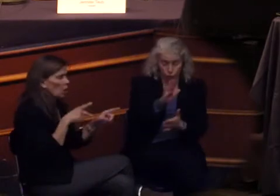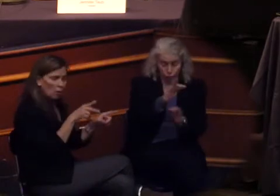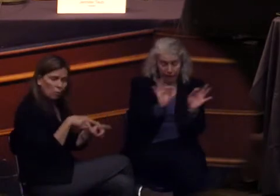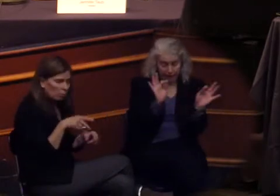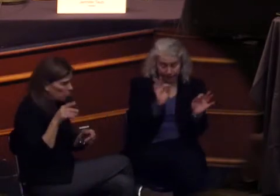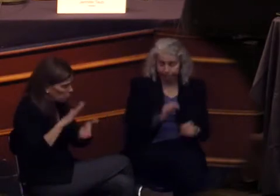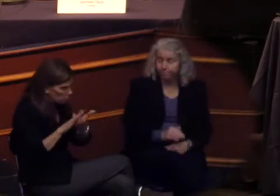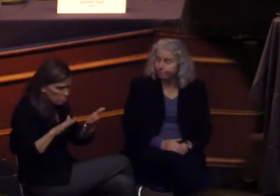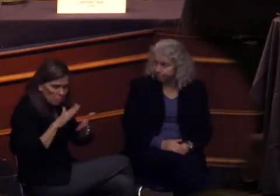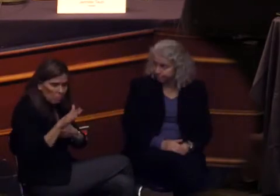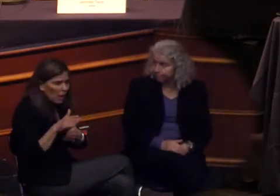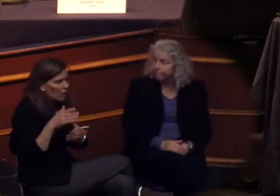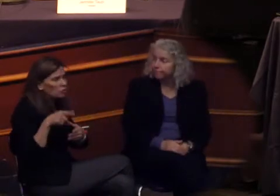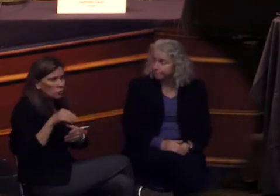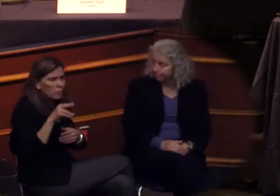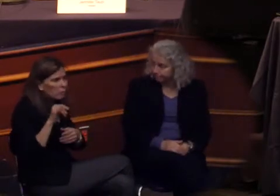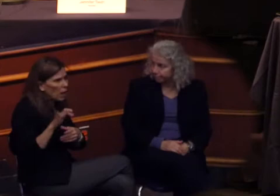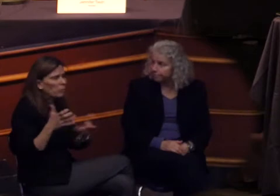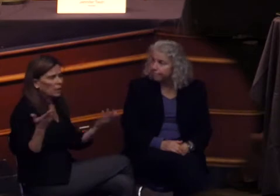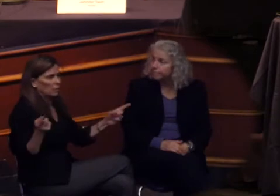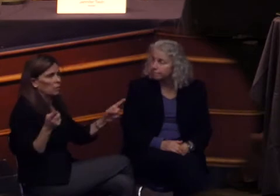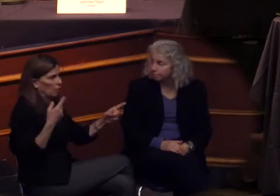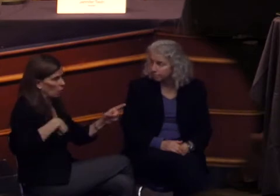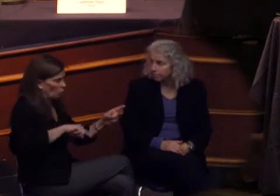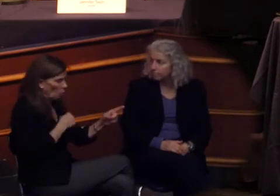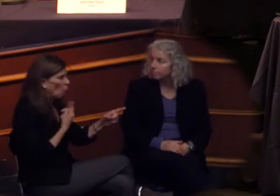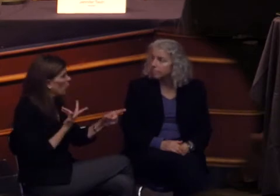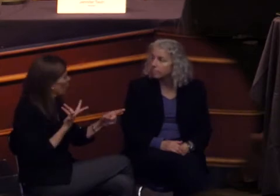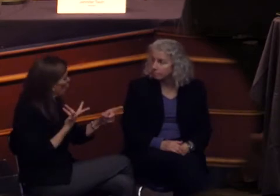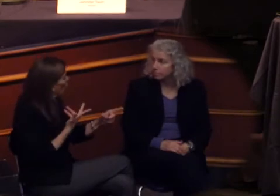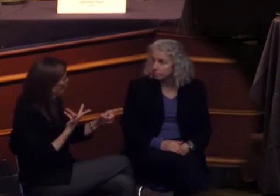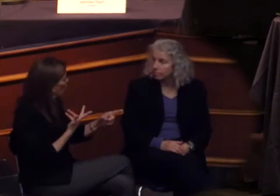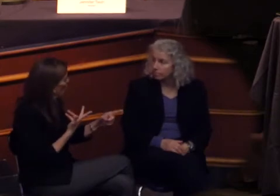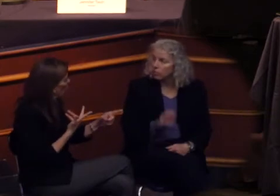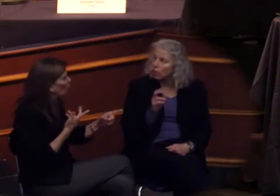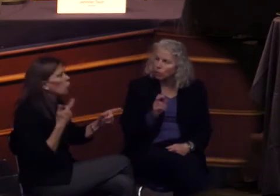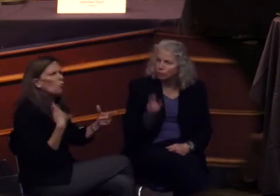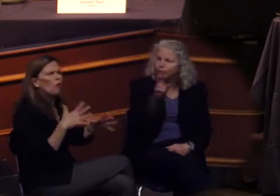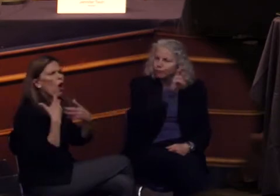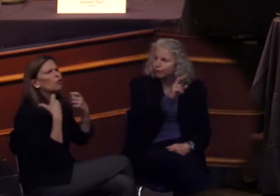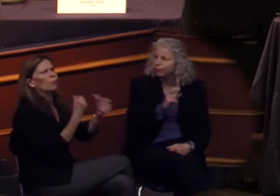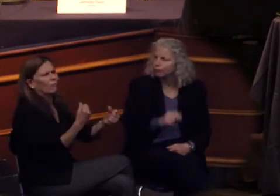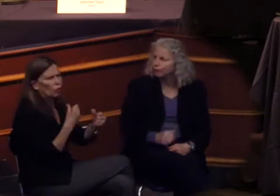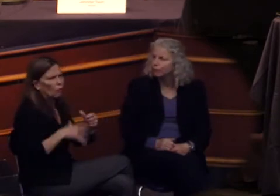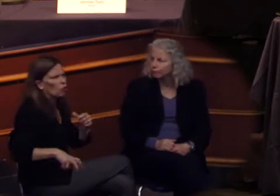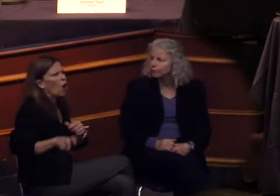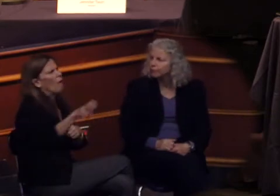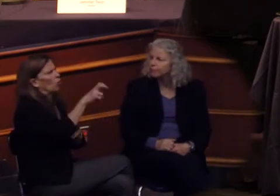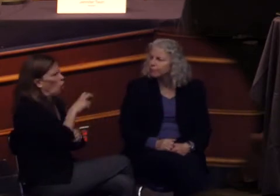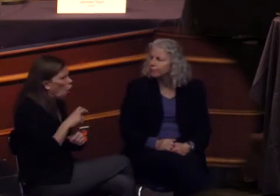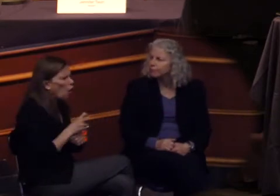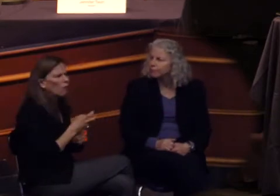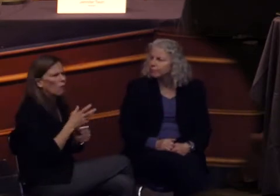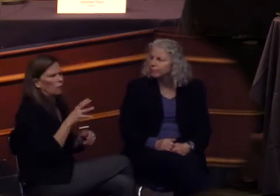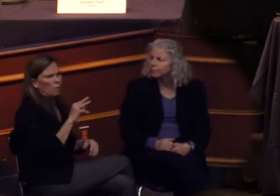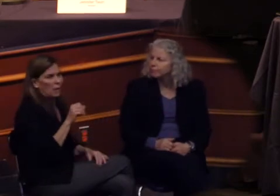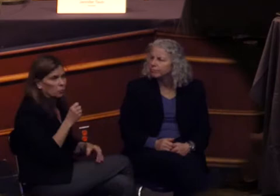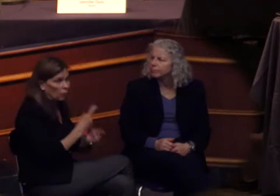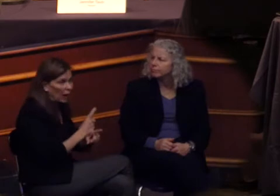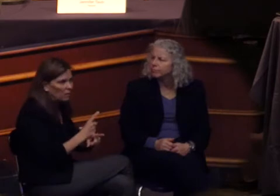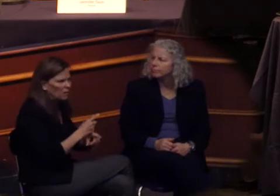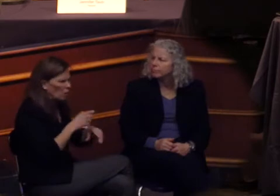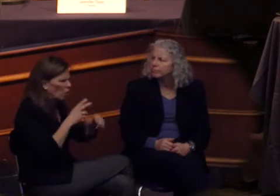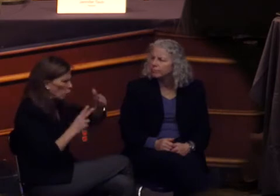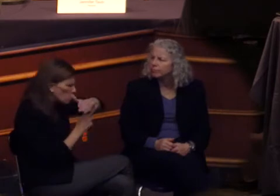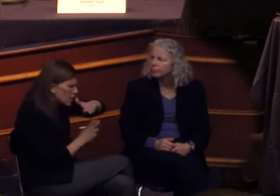We've all sat in gridlock traffic across the Commonwealth. Right? We've all driven over roads and bridges and sidewalks that are falling apart.